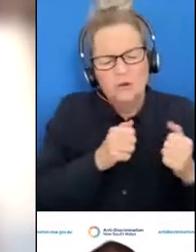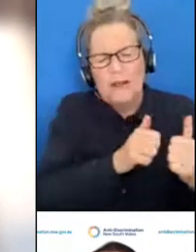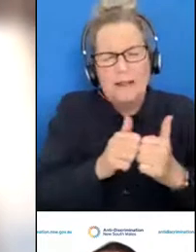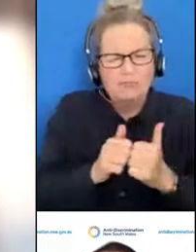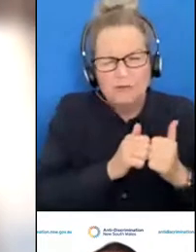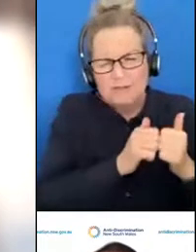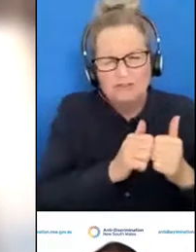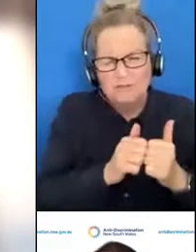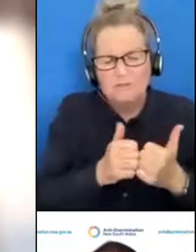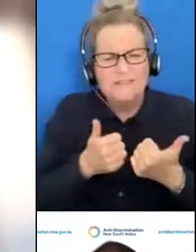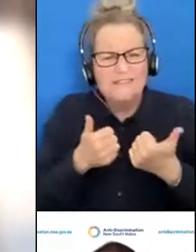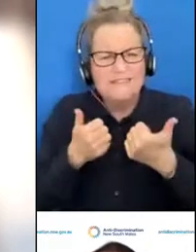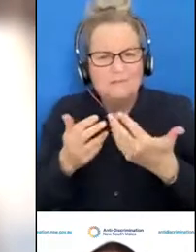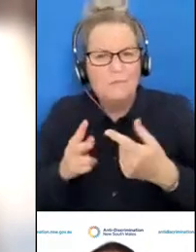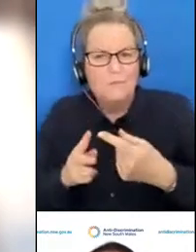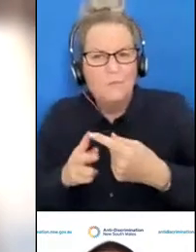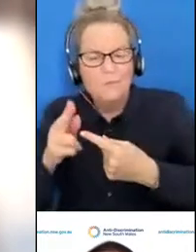see today.